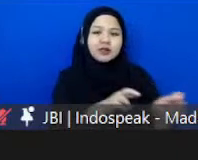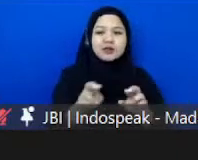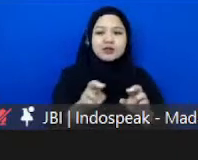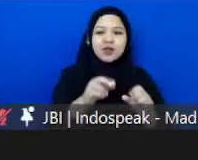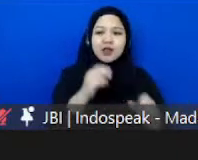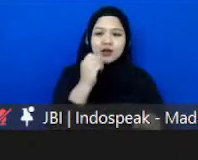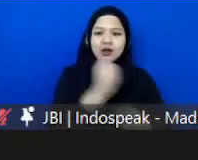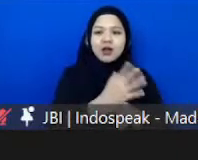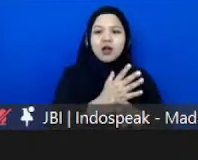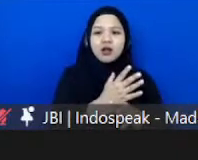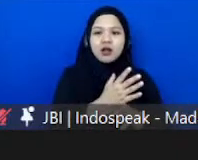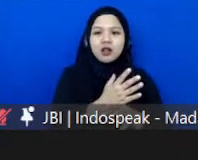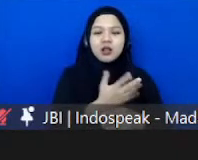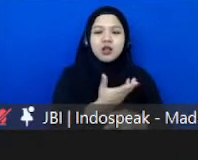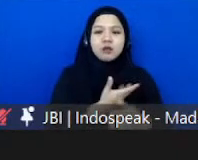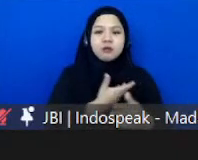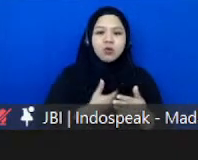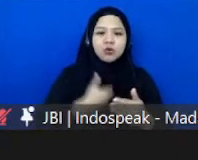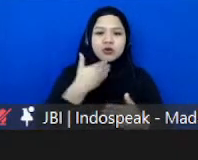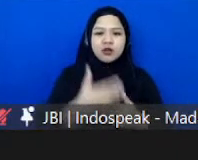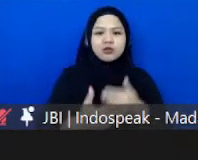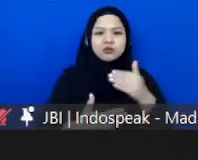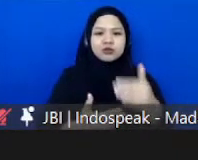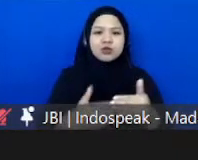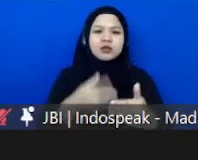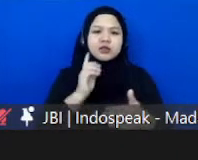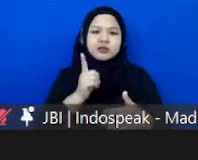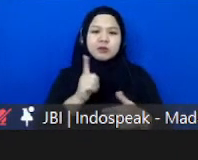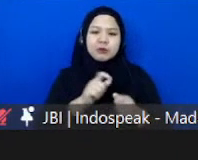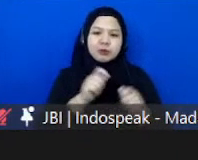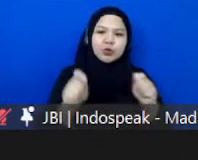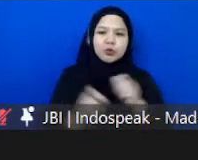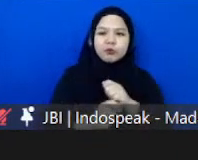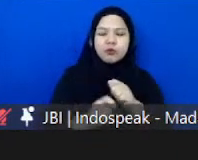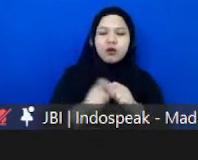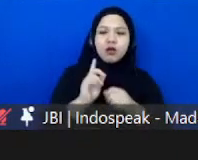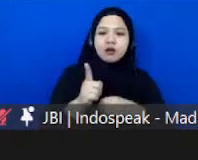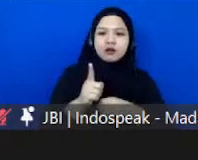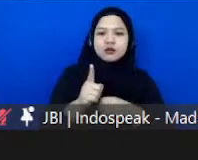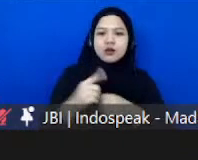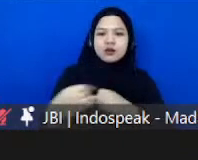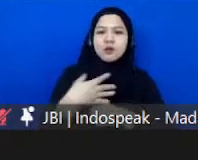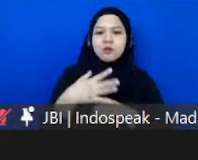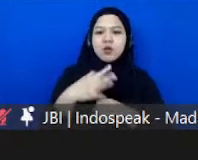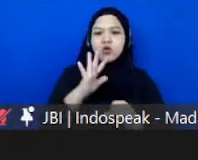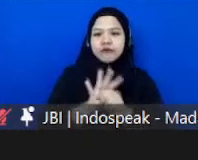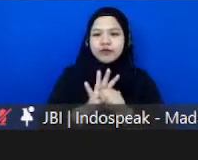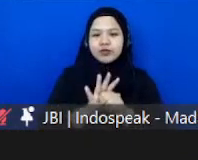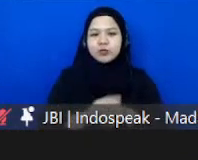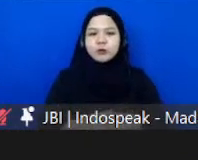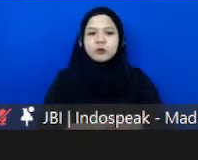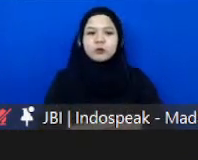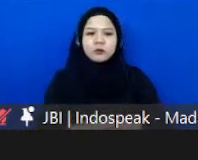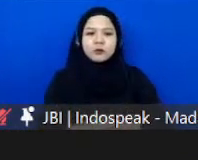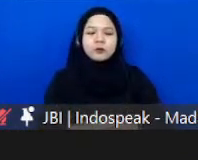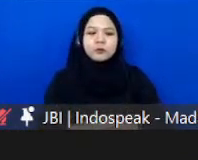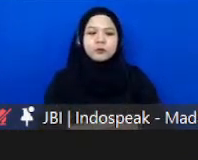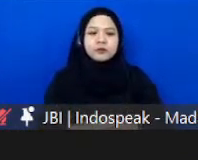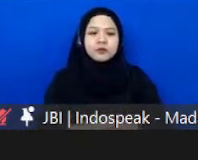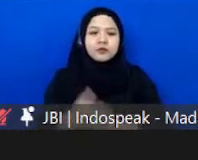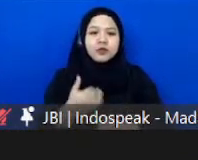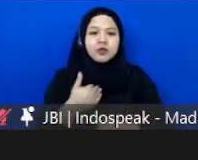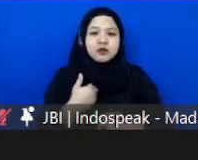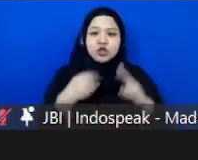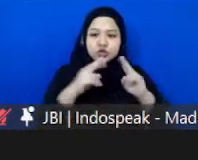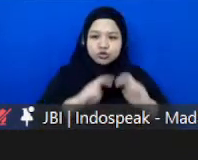to stand up to the threat of COVID. There was to have been a large sample survey as